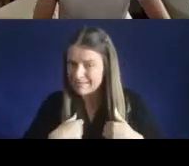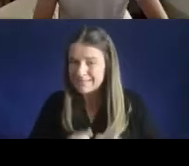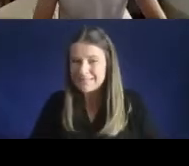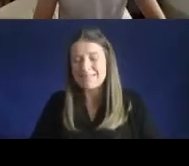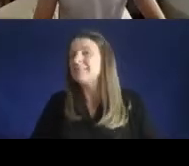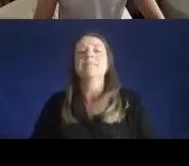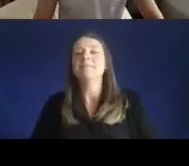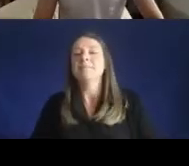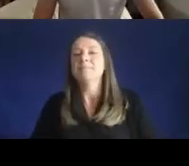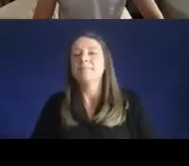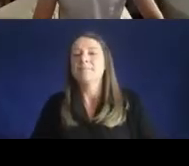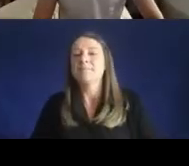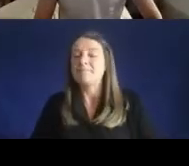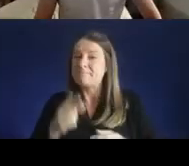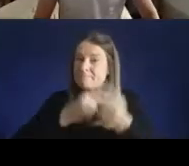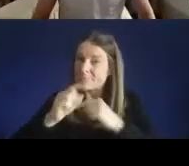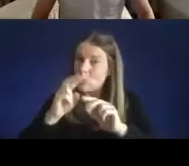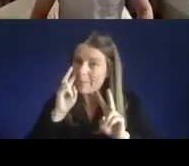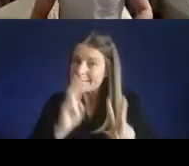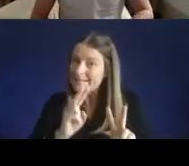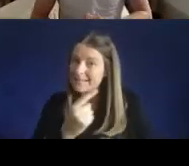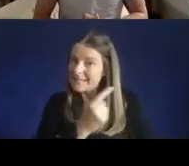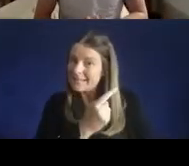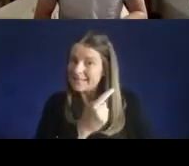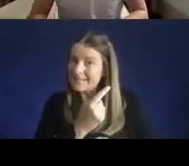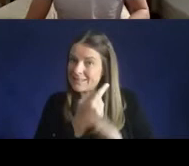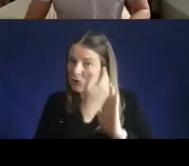Can everyone see that?